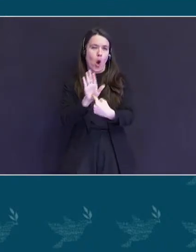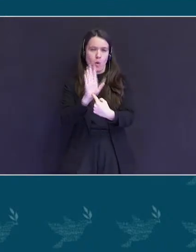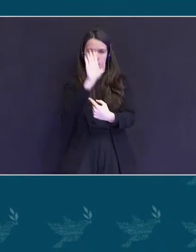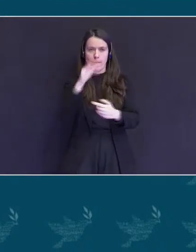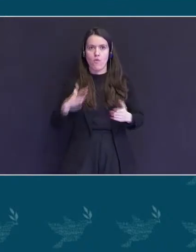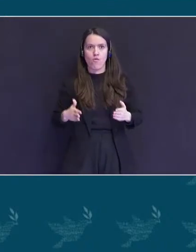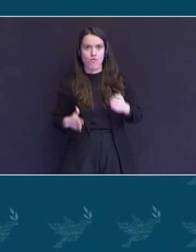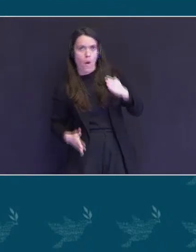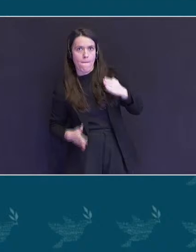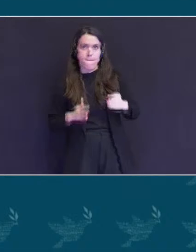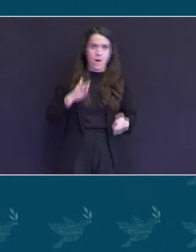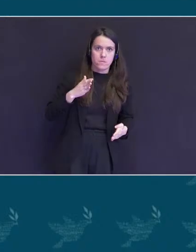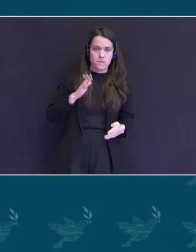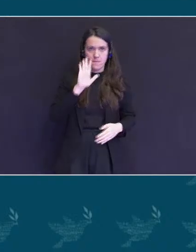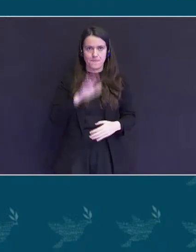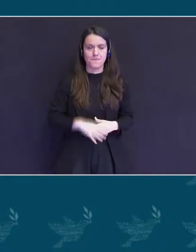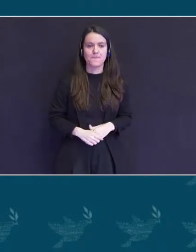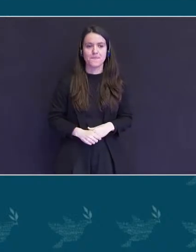robots.